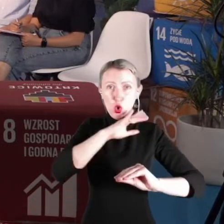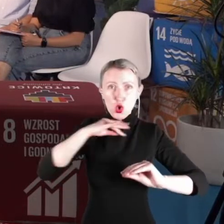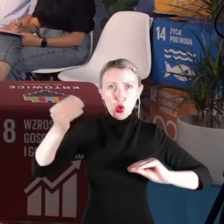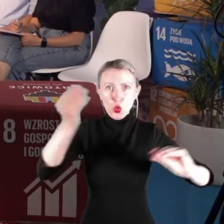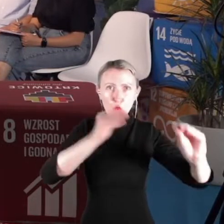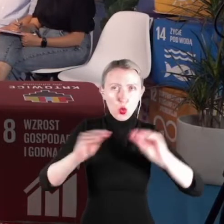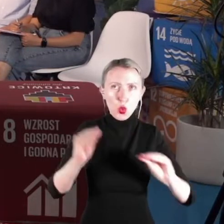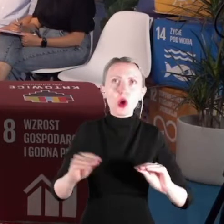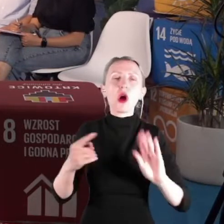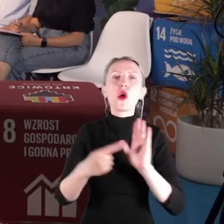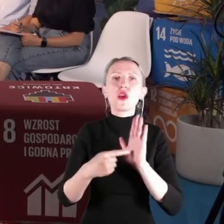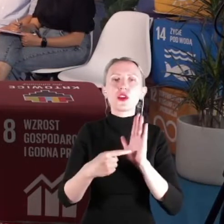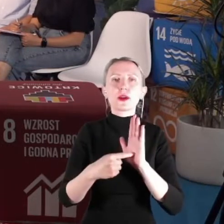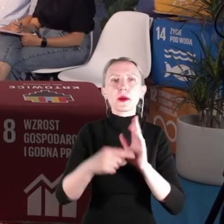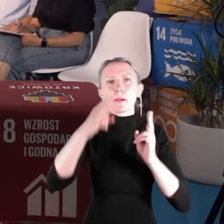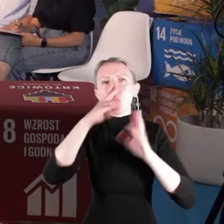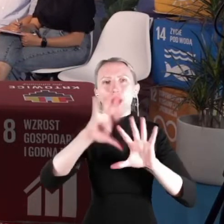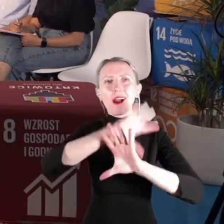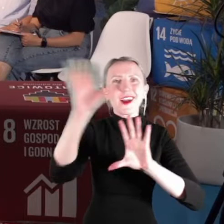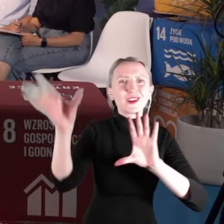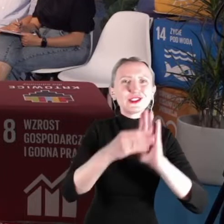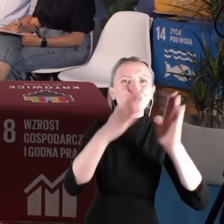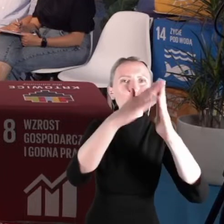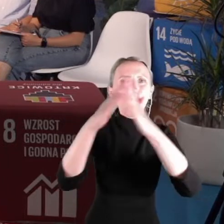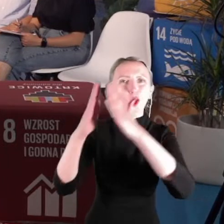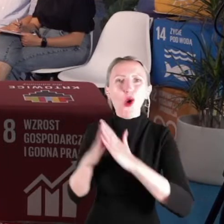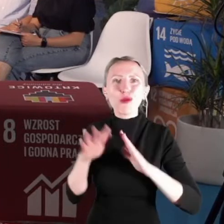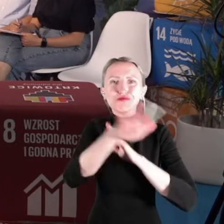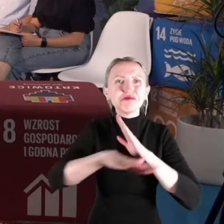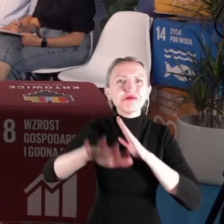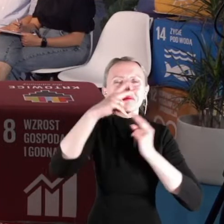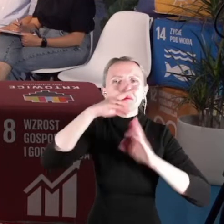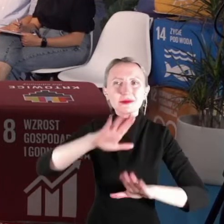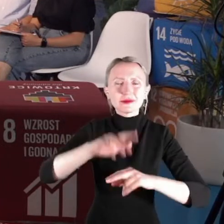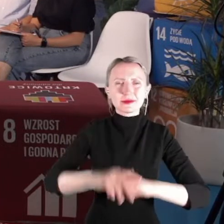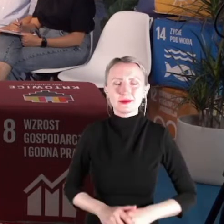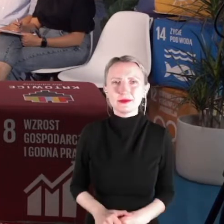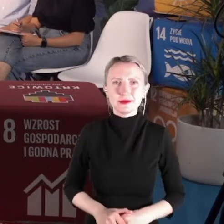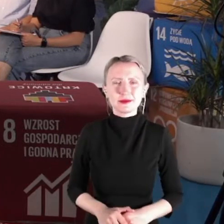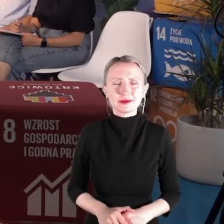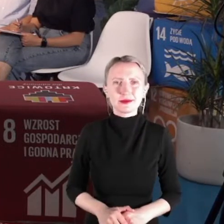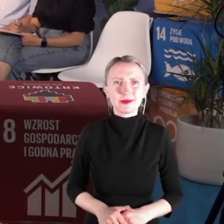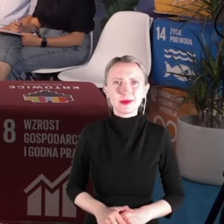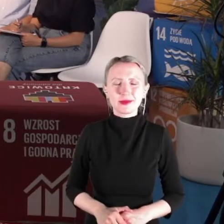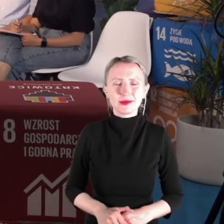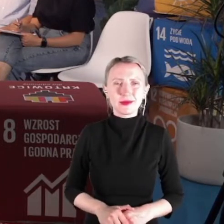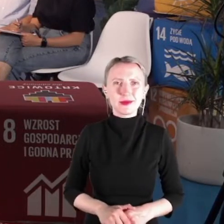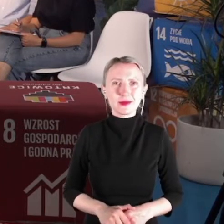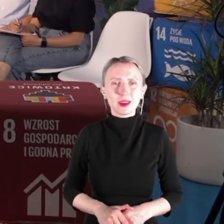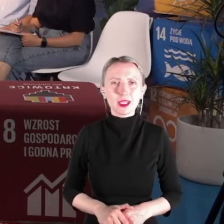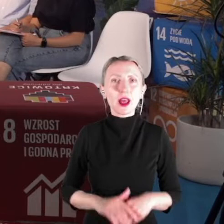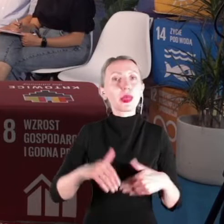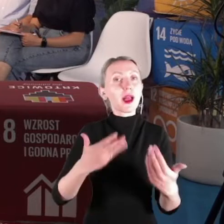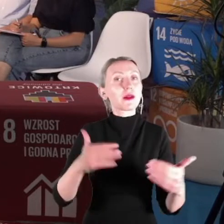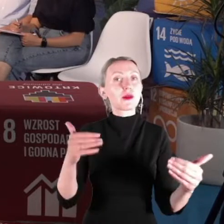where every tile represents a house, and it's a playful tool to foster local identification and also knowledge about the